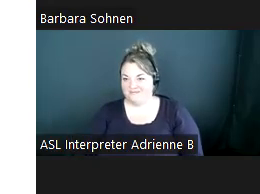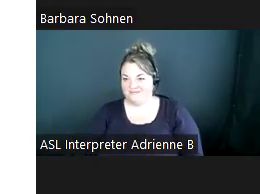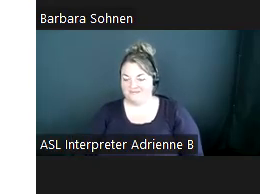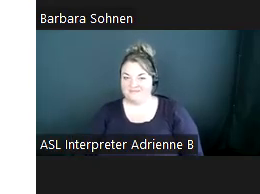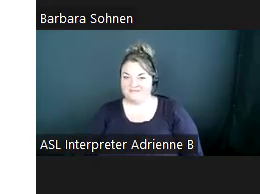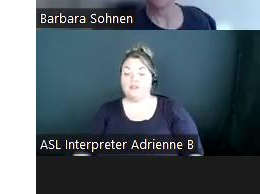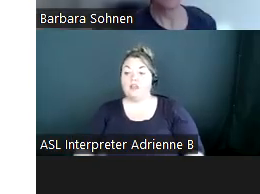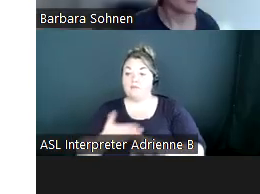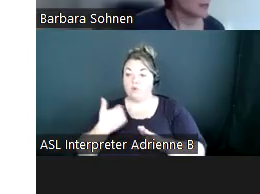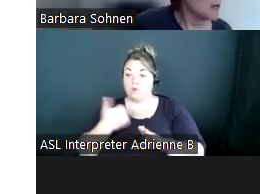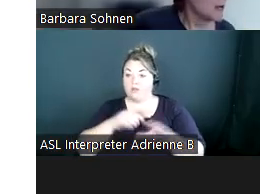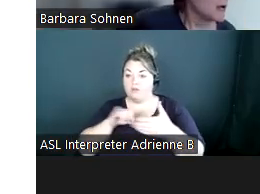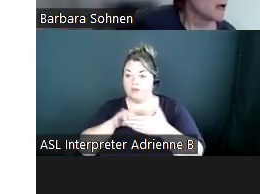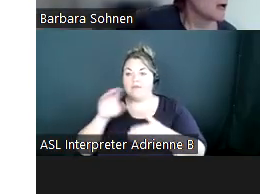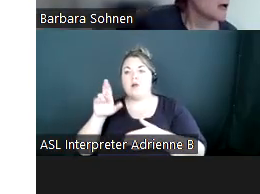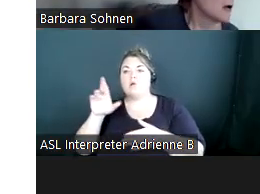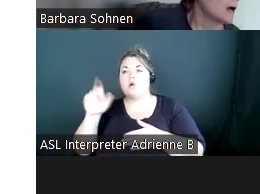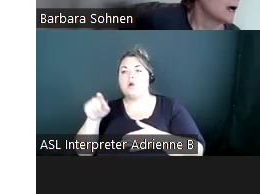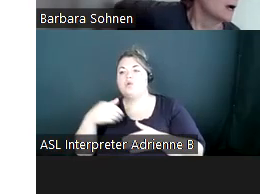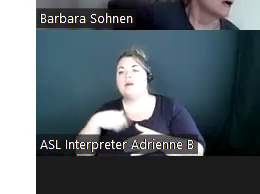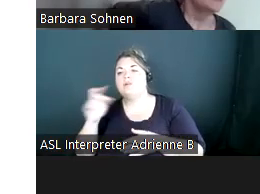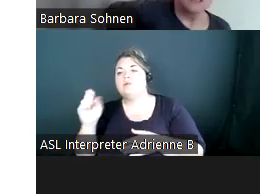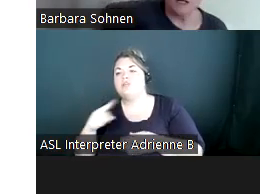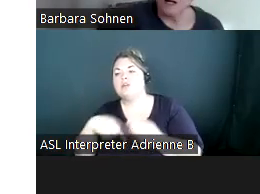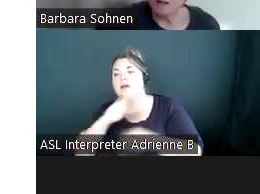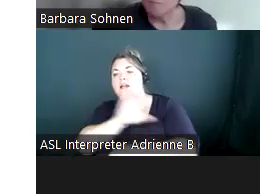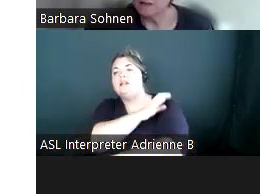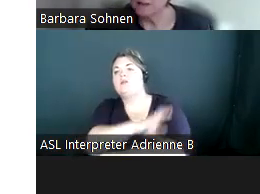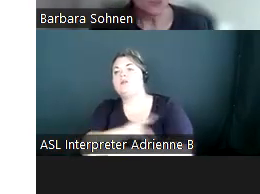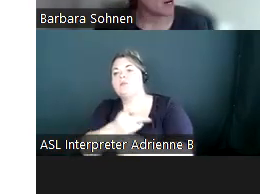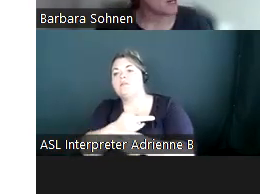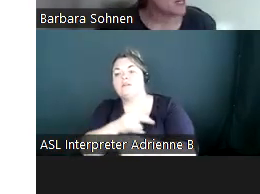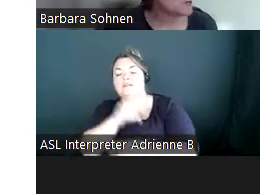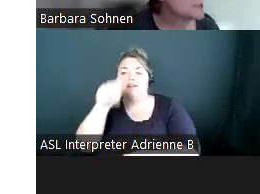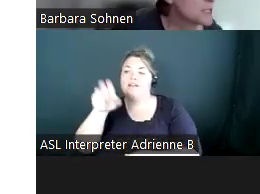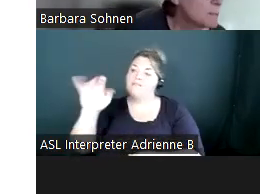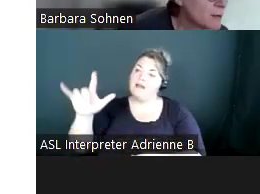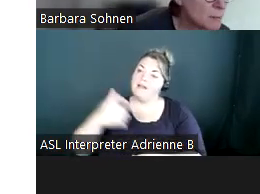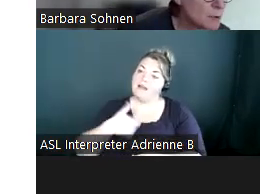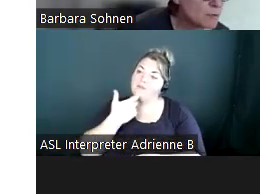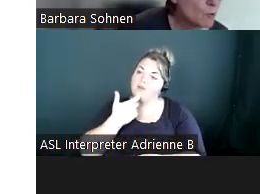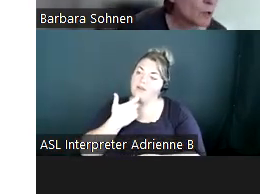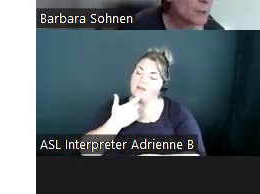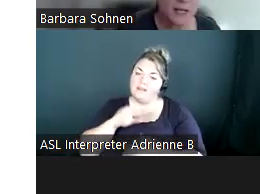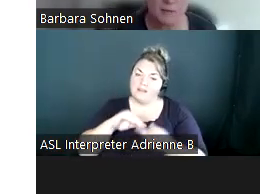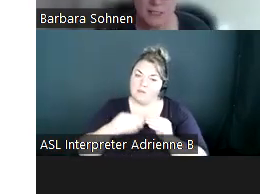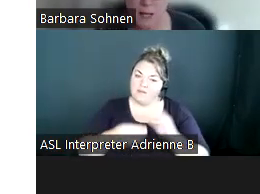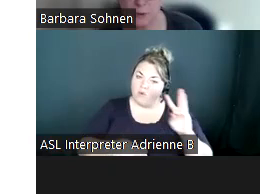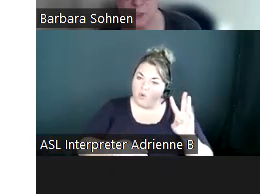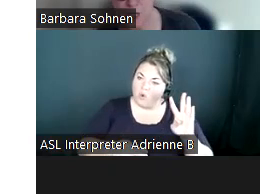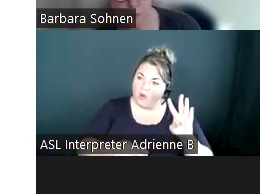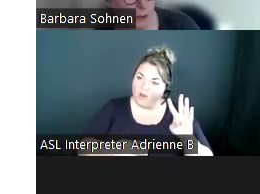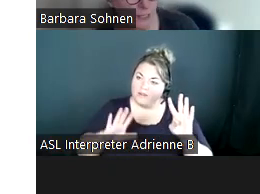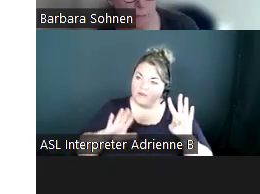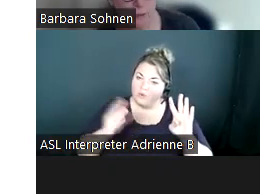Before we do that, Barbara, did you have a question on this clinical supervision? Yeah, Mel, I'm sorry, I didn't hear what you said about number 4 when you gave the example.